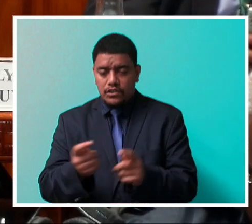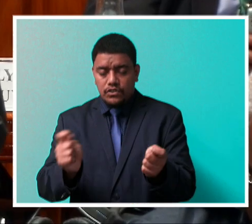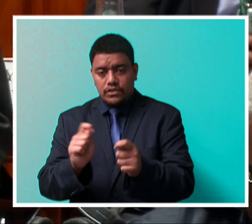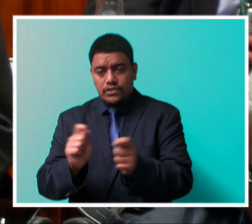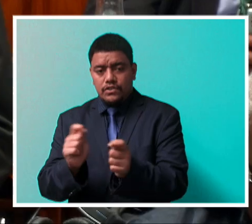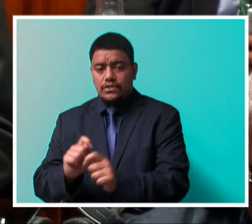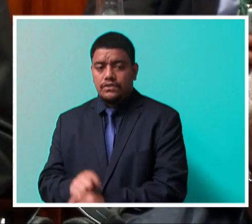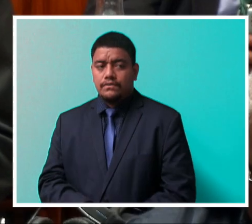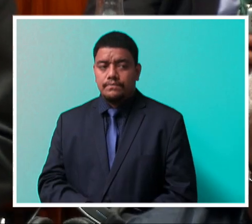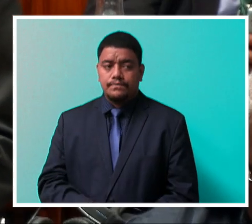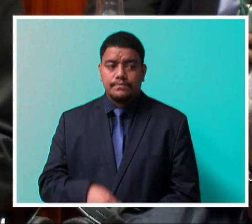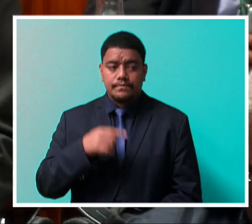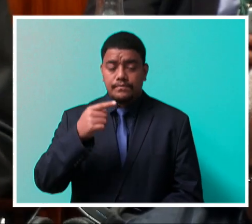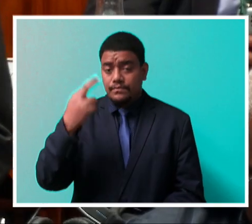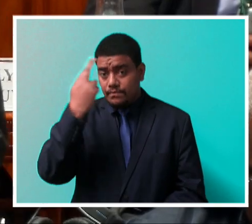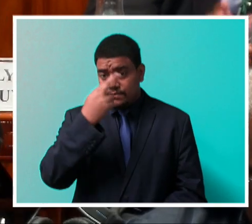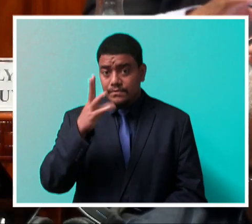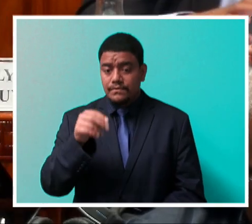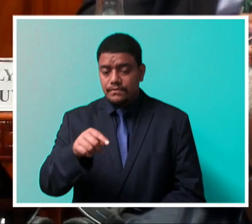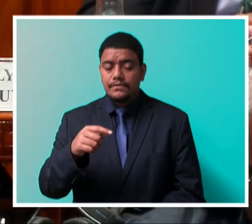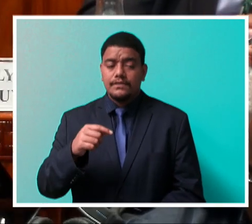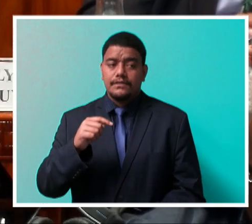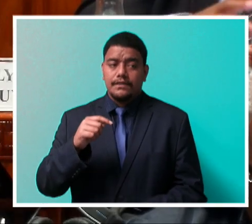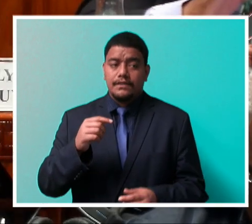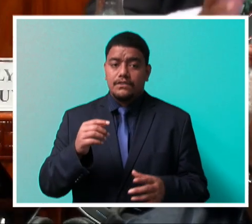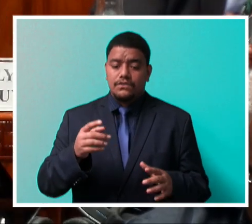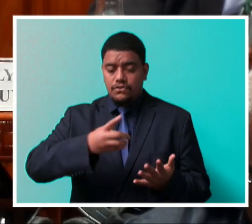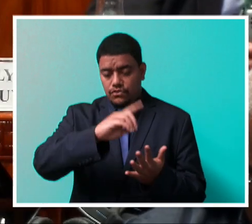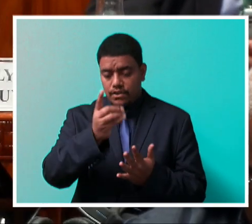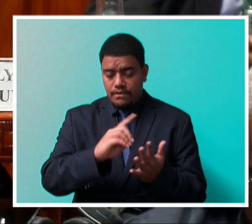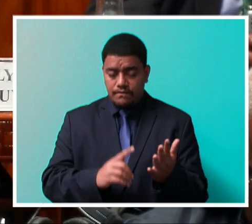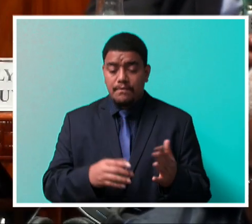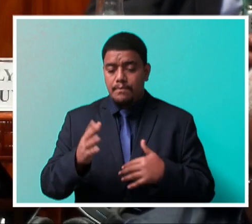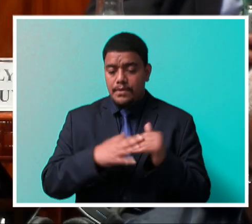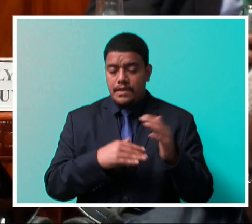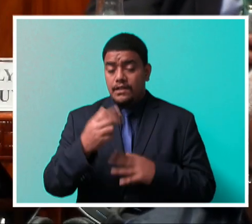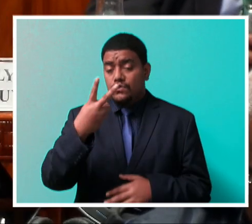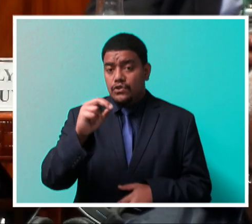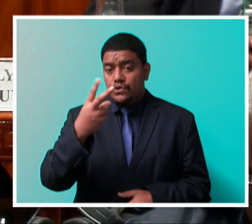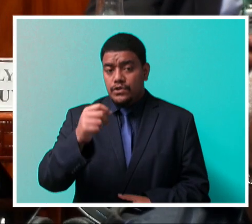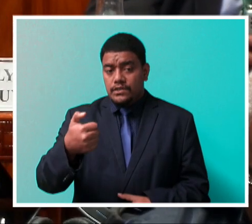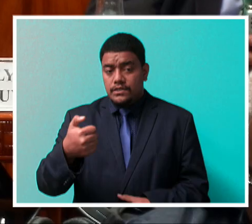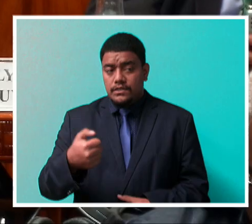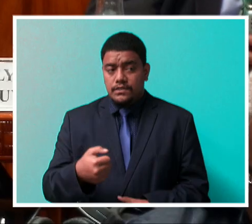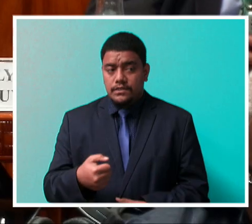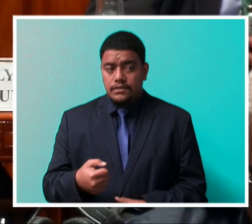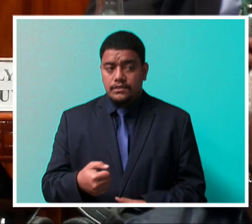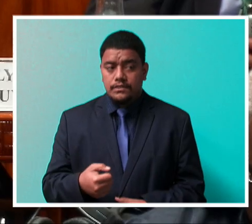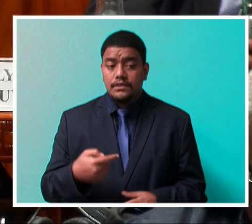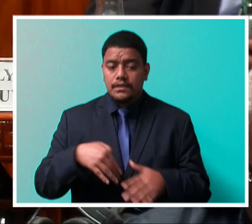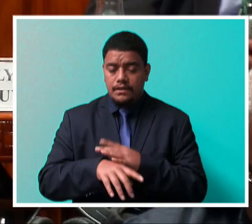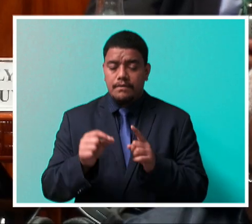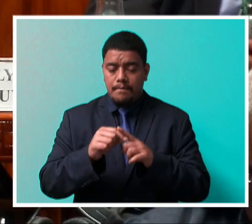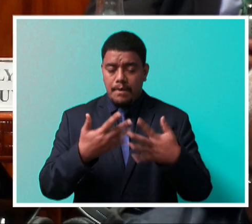Mr. Speaker, sir, the centerpiece of our modernization effort is the draft Civil Aviation Bill 2026, currently in public